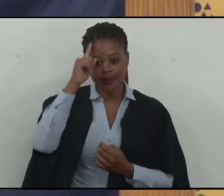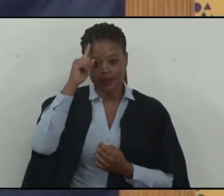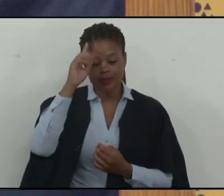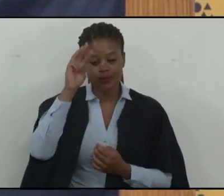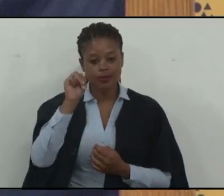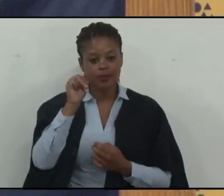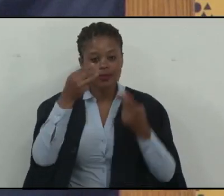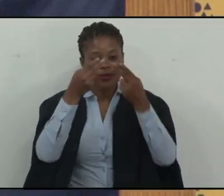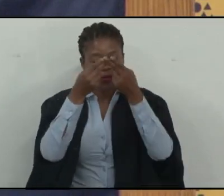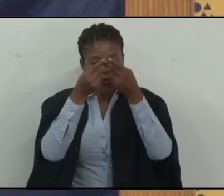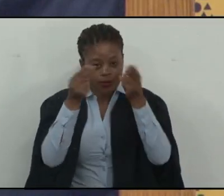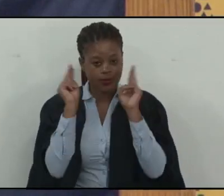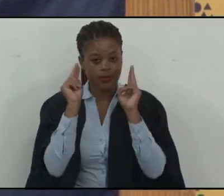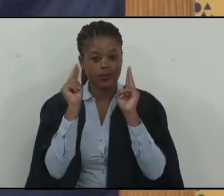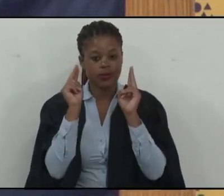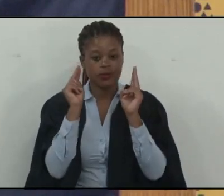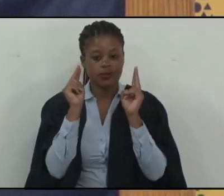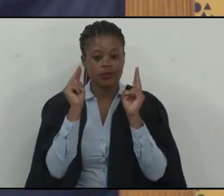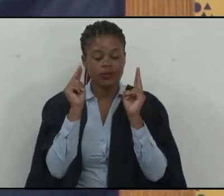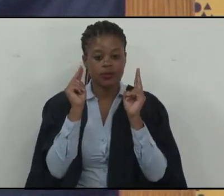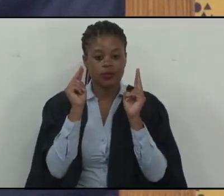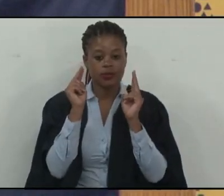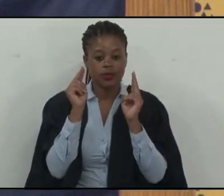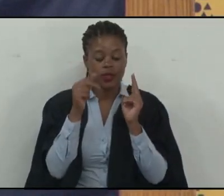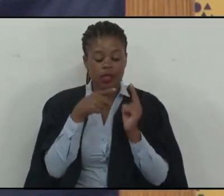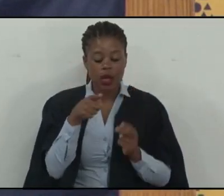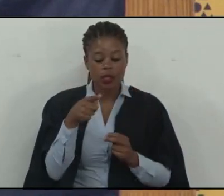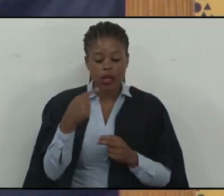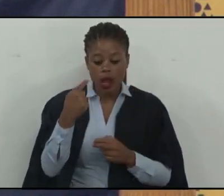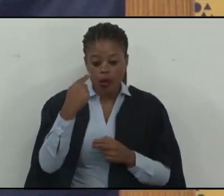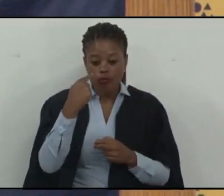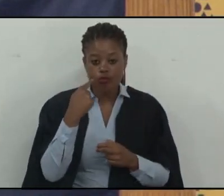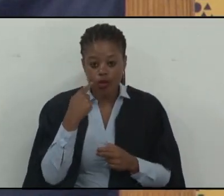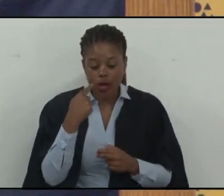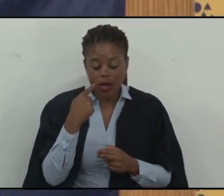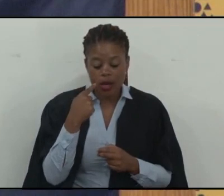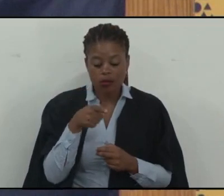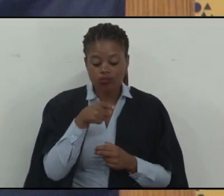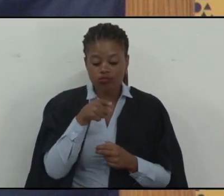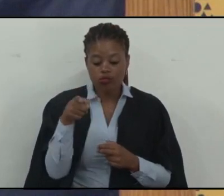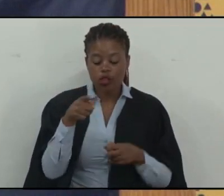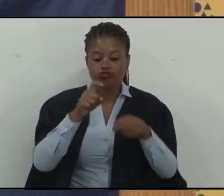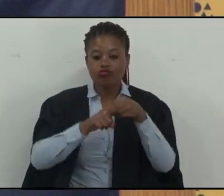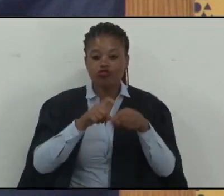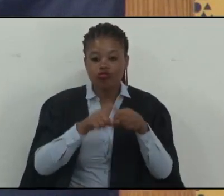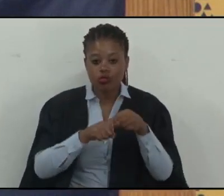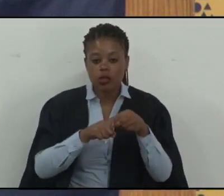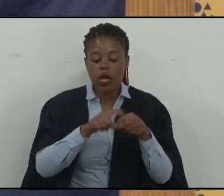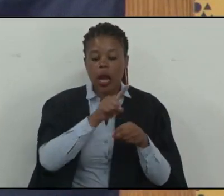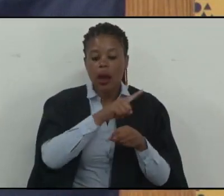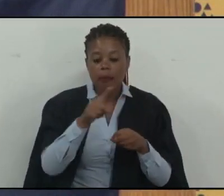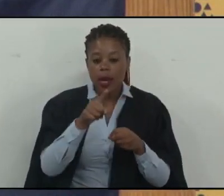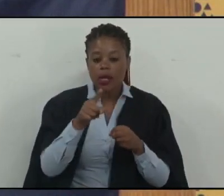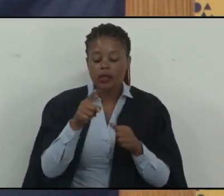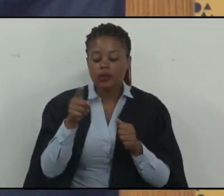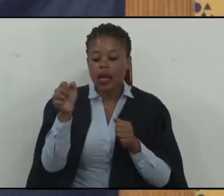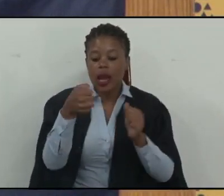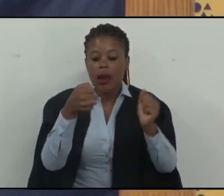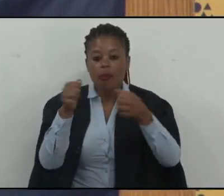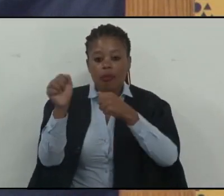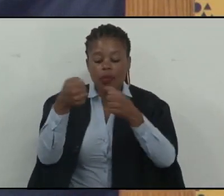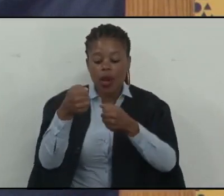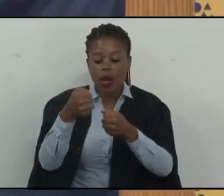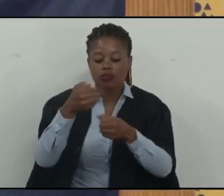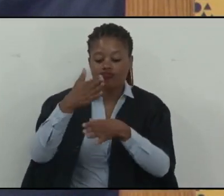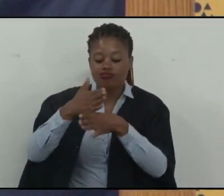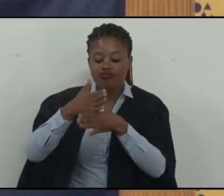Mandela University that recognizes the value of these attributes, but employers in the marketplace